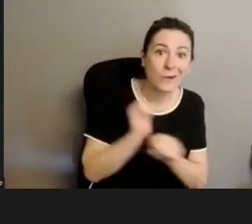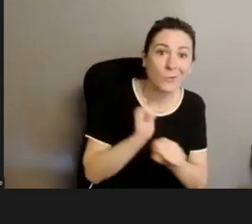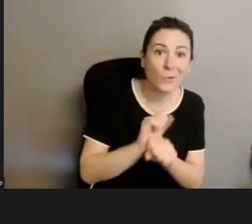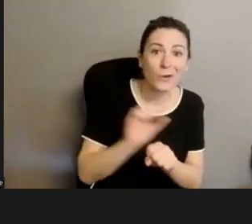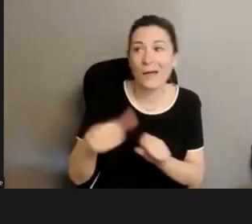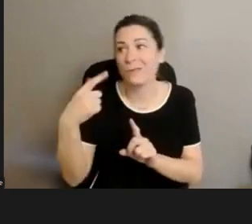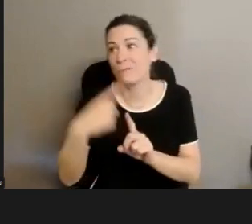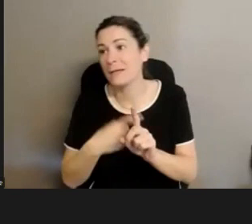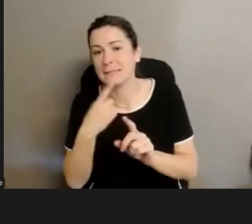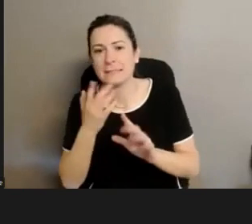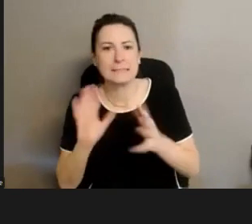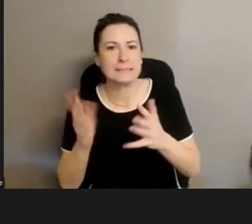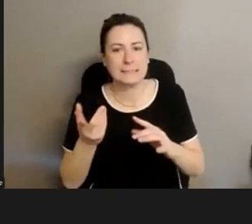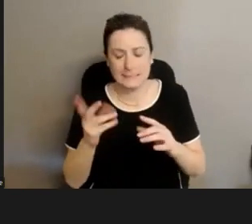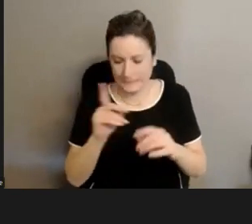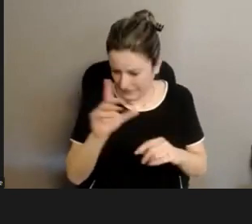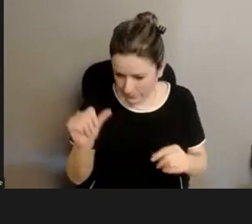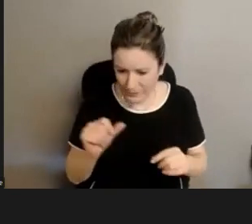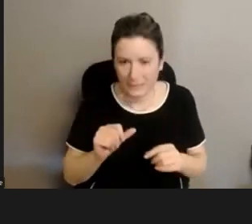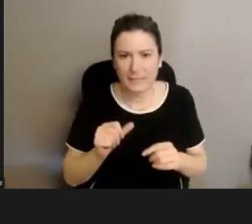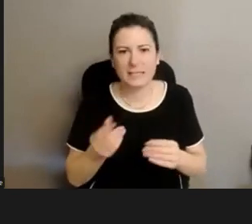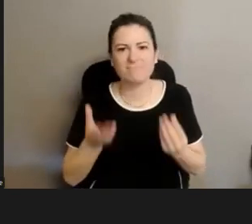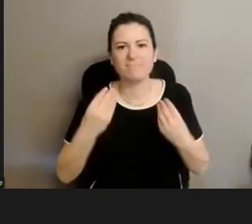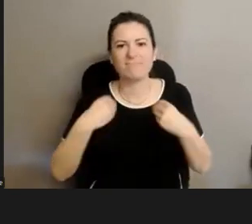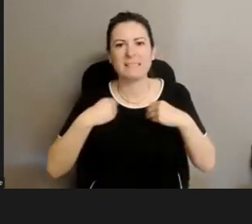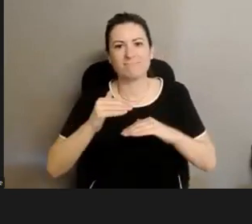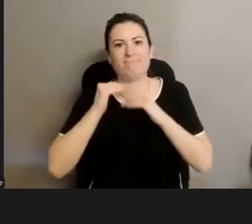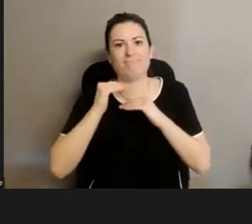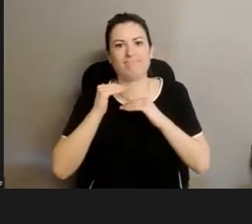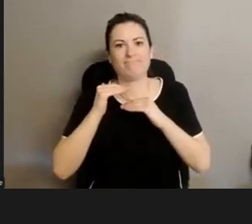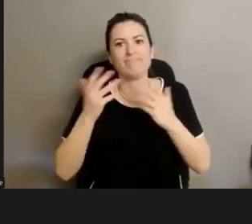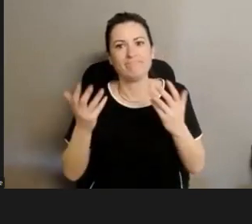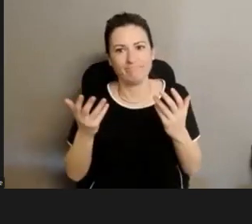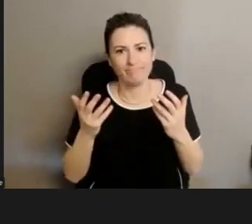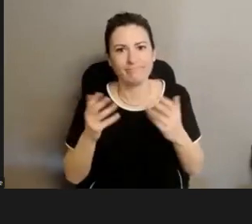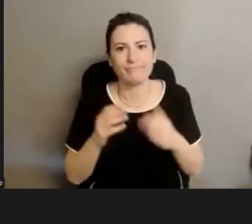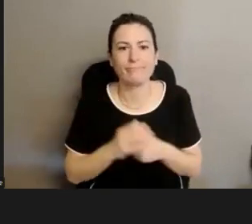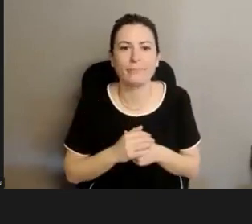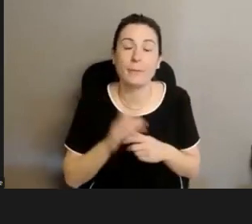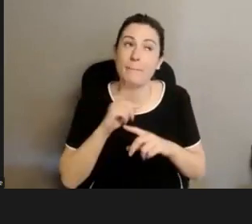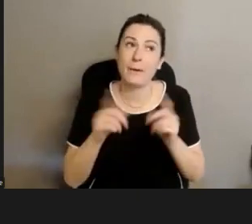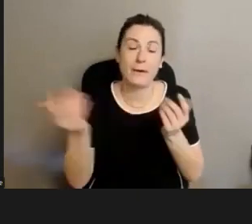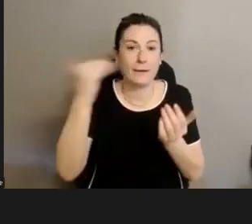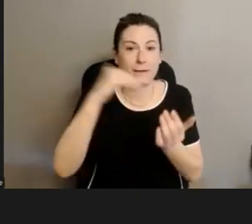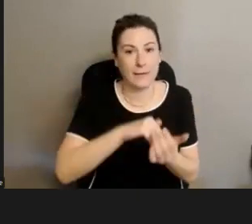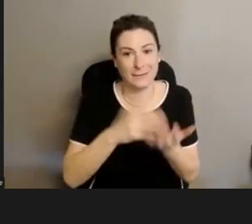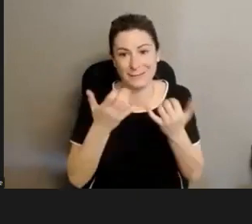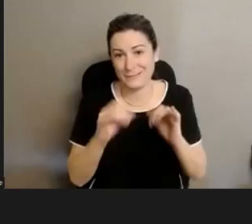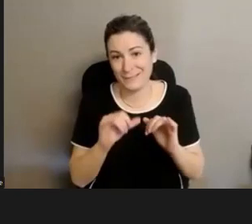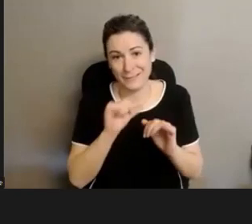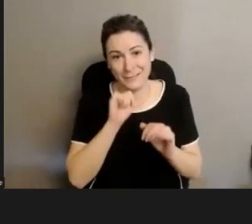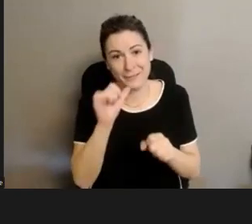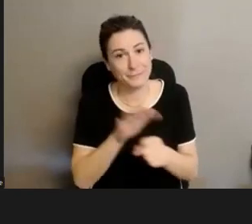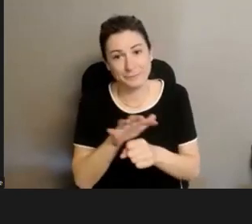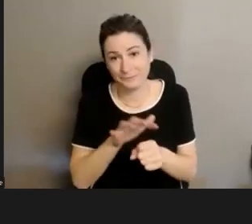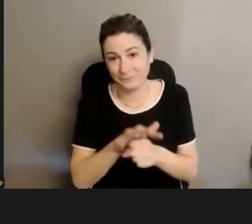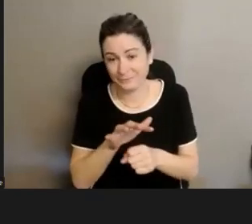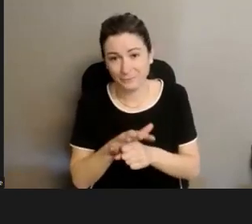know, the actual amounts. I think that, you know, when we talk about increases,